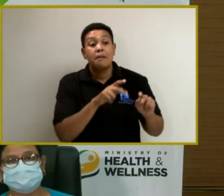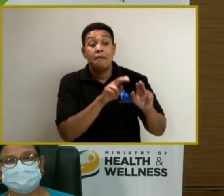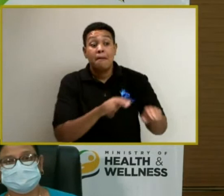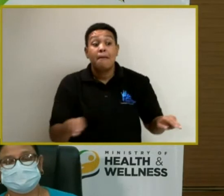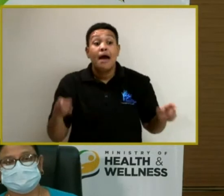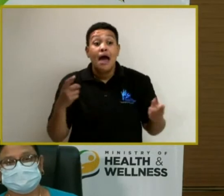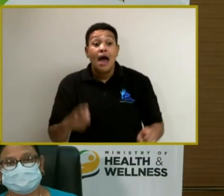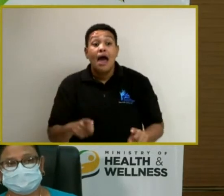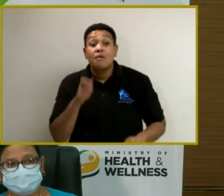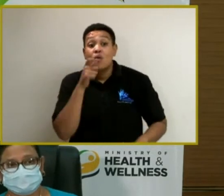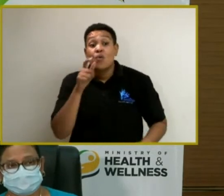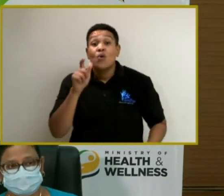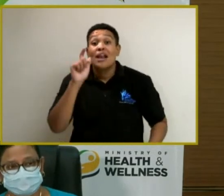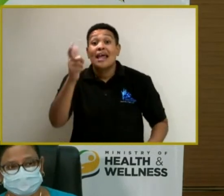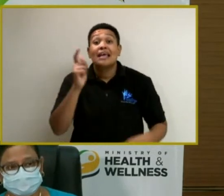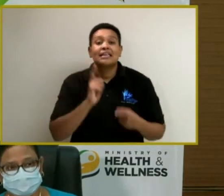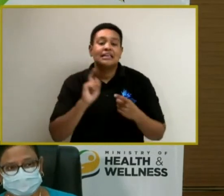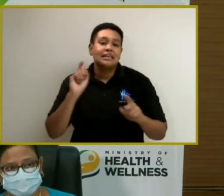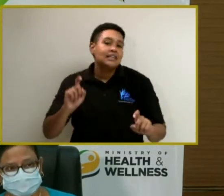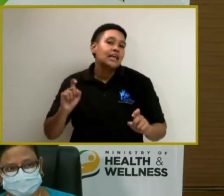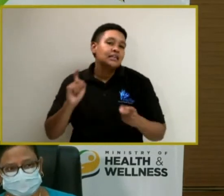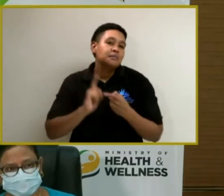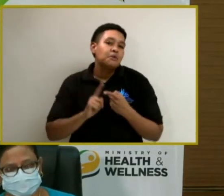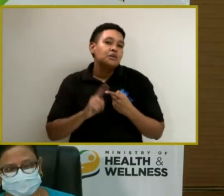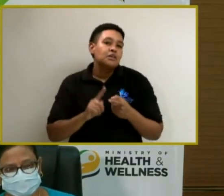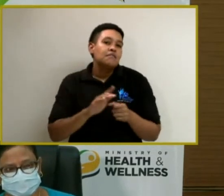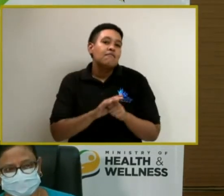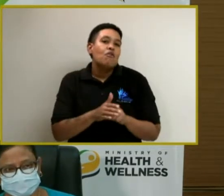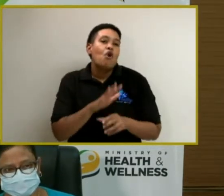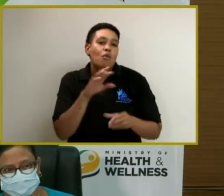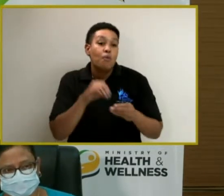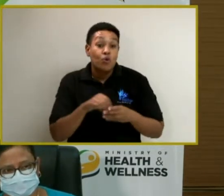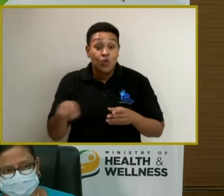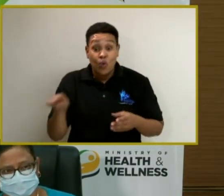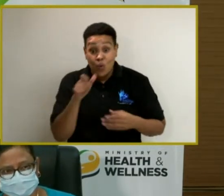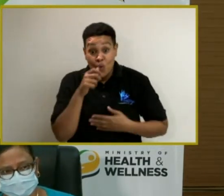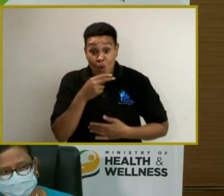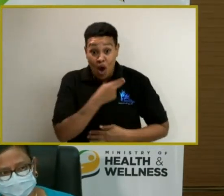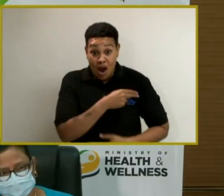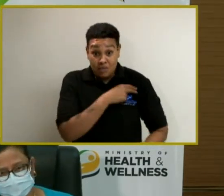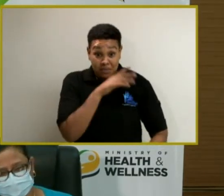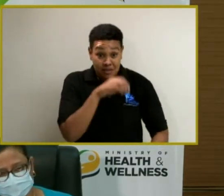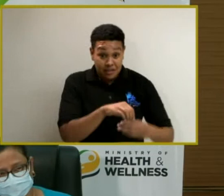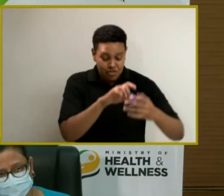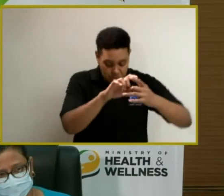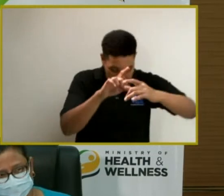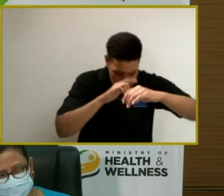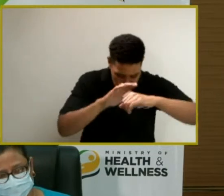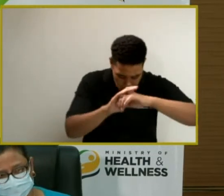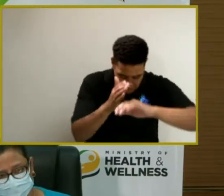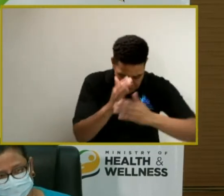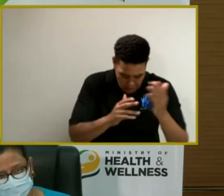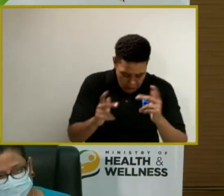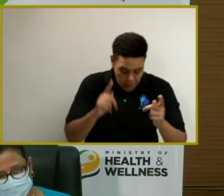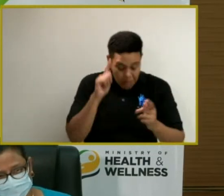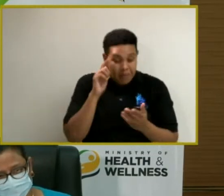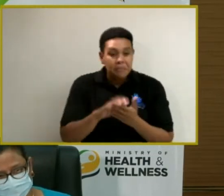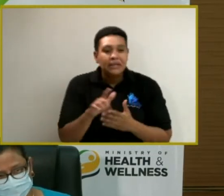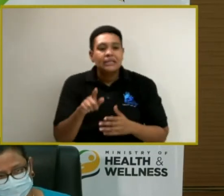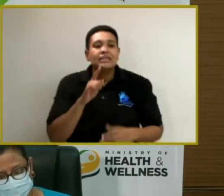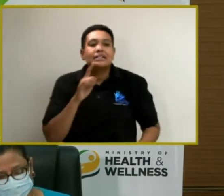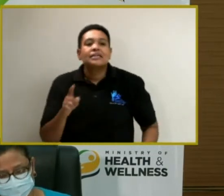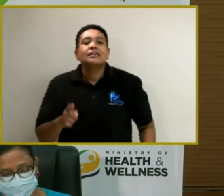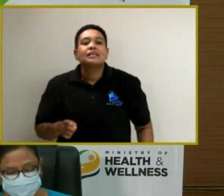persons who later test positive for COVID among those hospitalized for COVID? Some persons believe this is